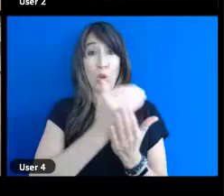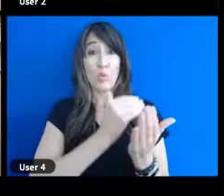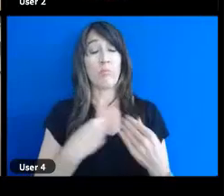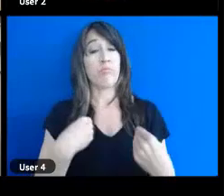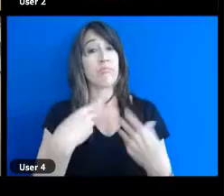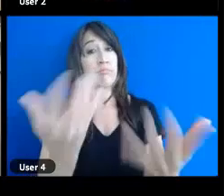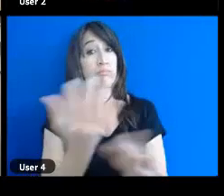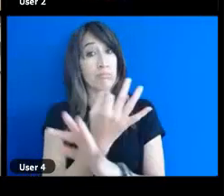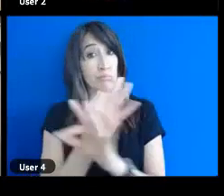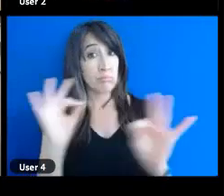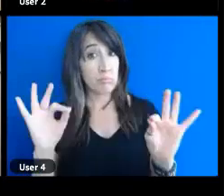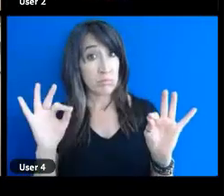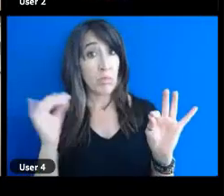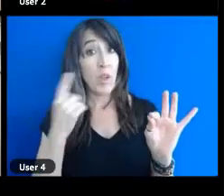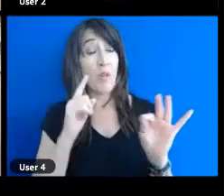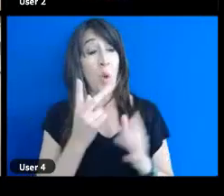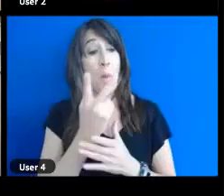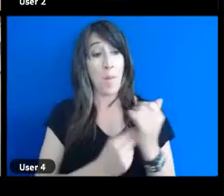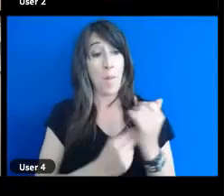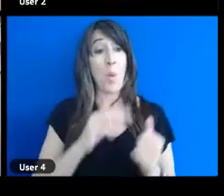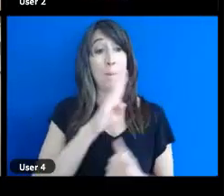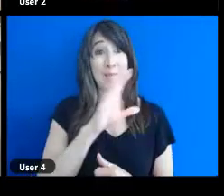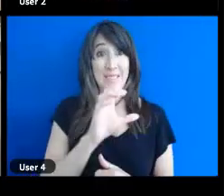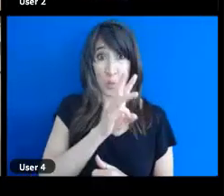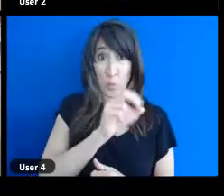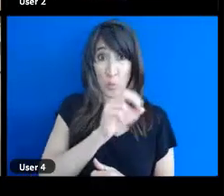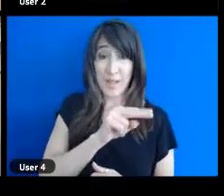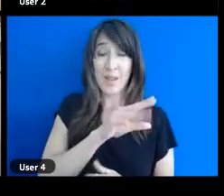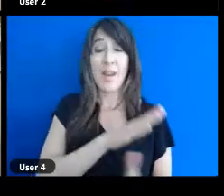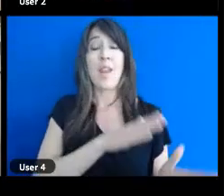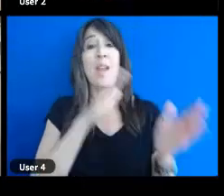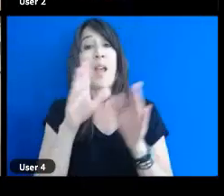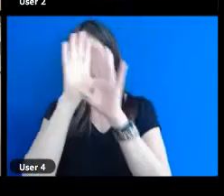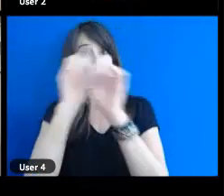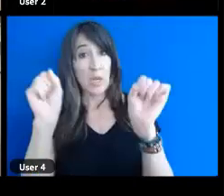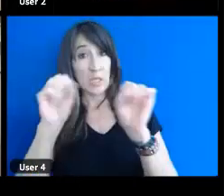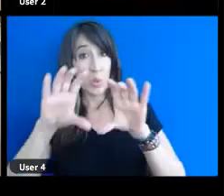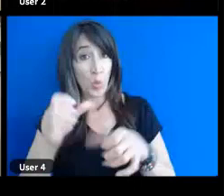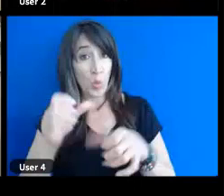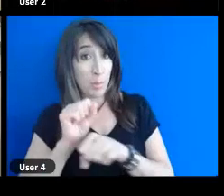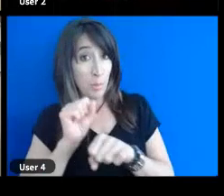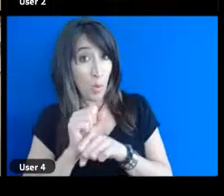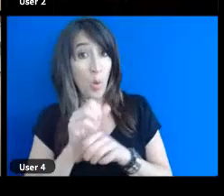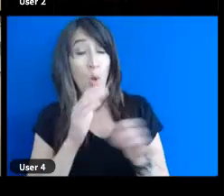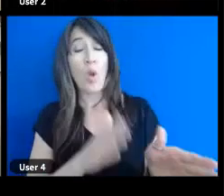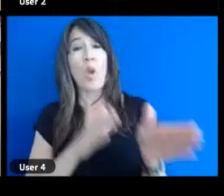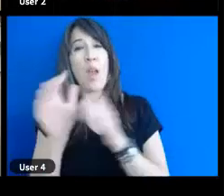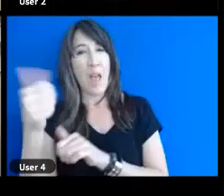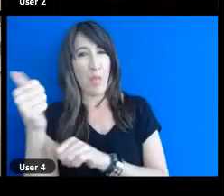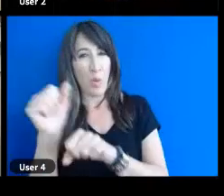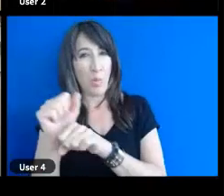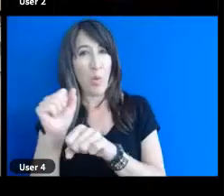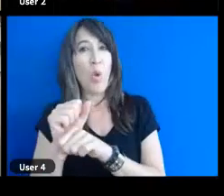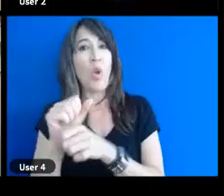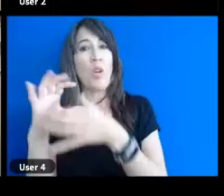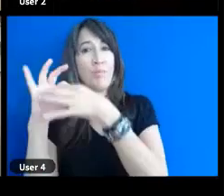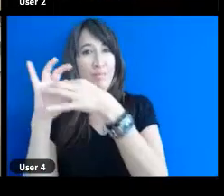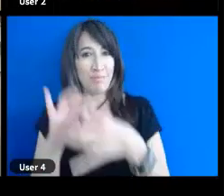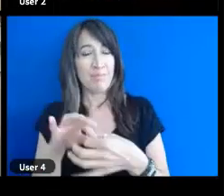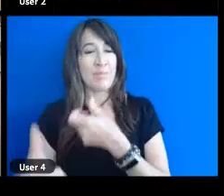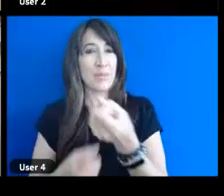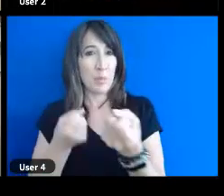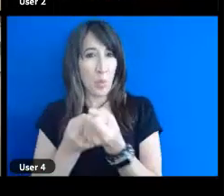And these e-learning modules will be offered on a complimentary basis to both BC WIN and President's Group employers,